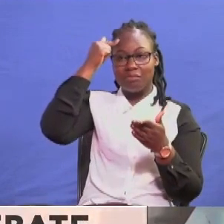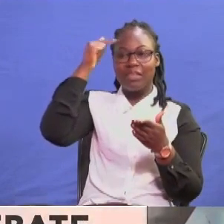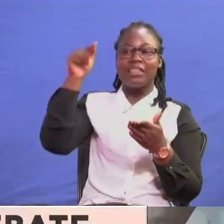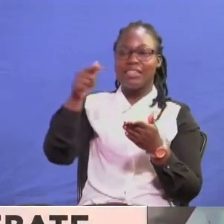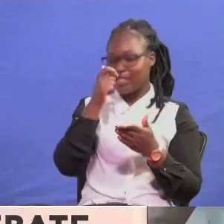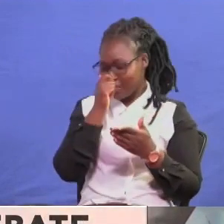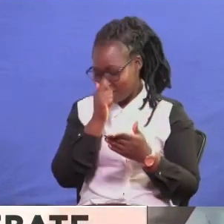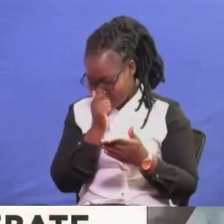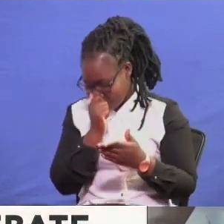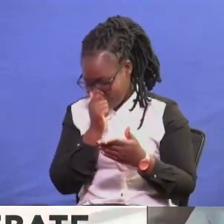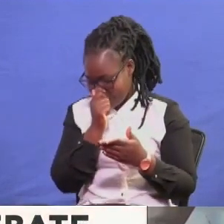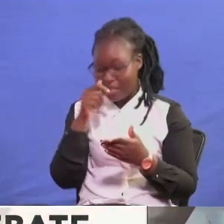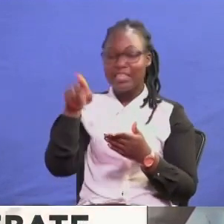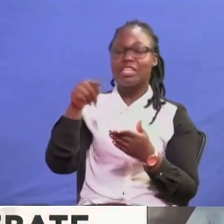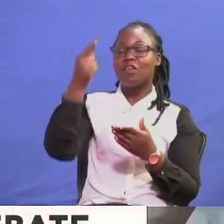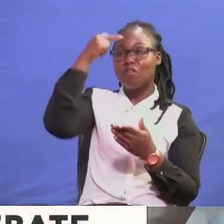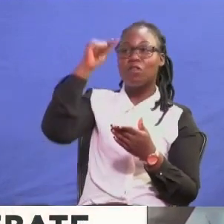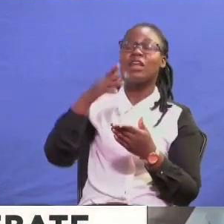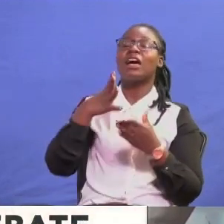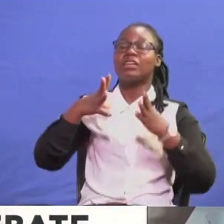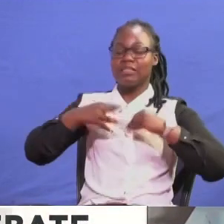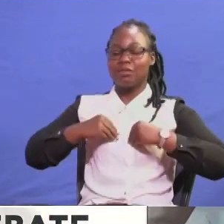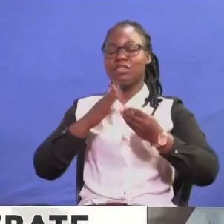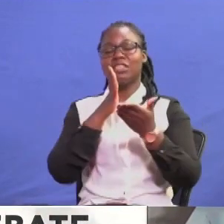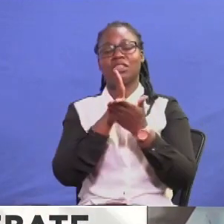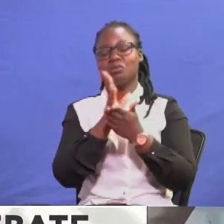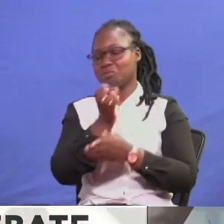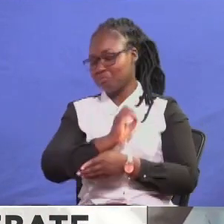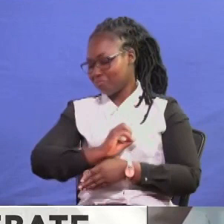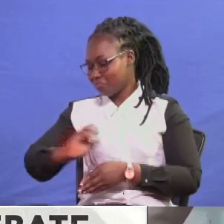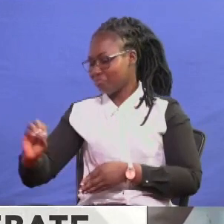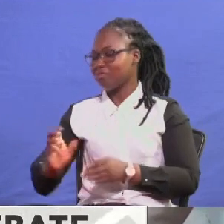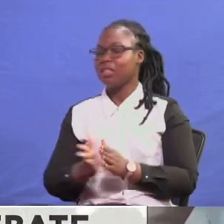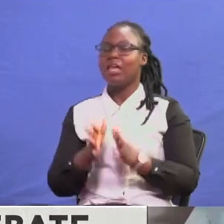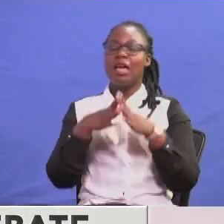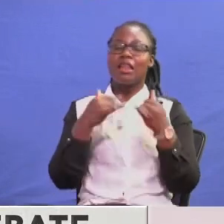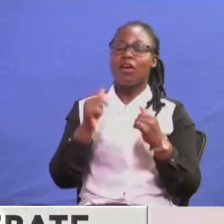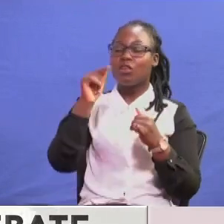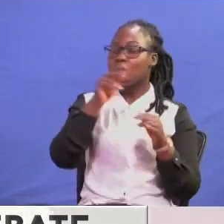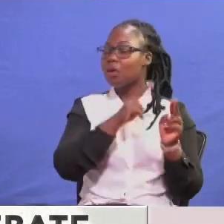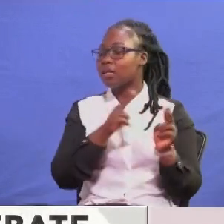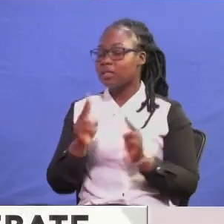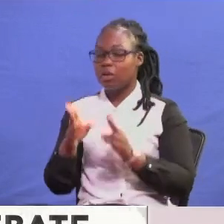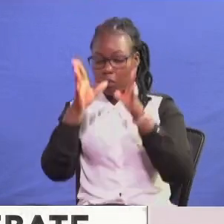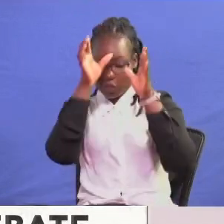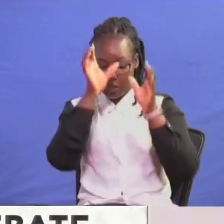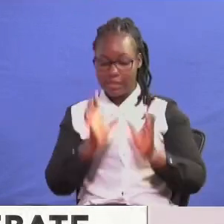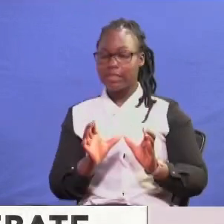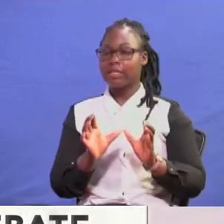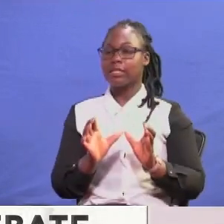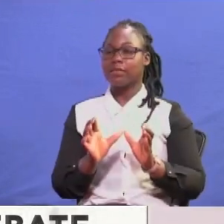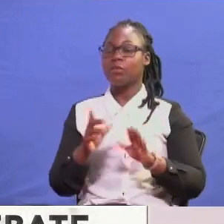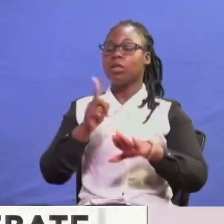in himself for not accepting the truth. But as a common citizen, the one that you wake